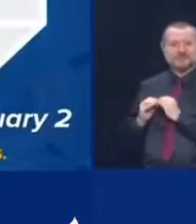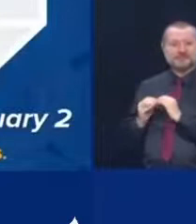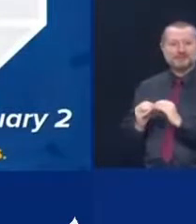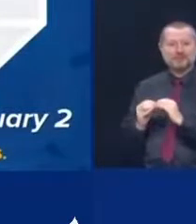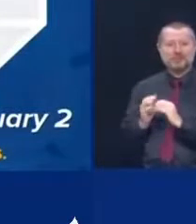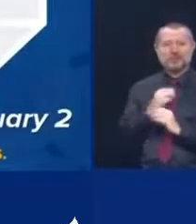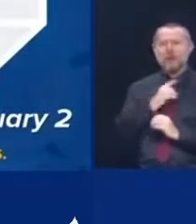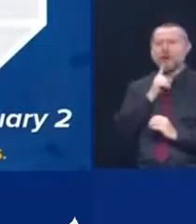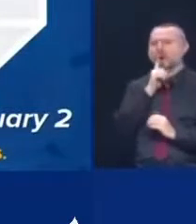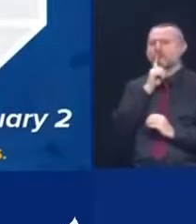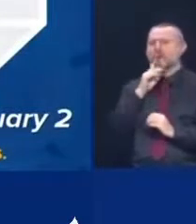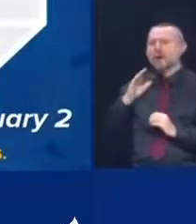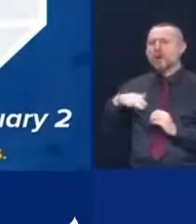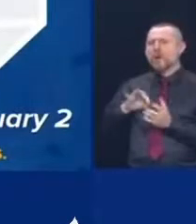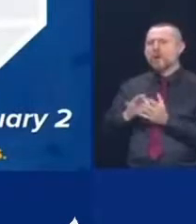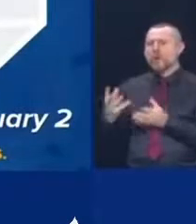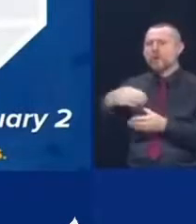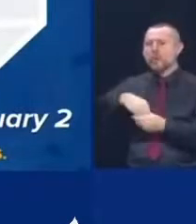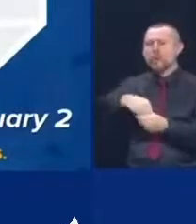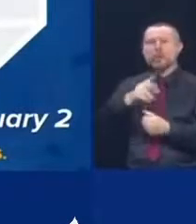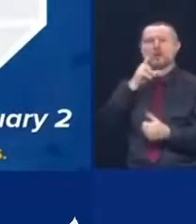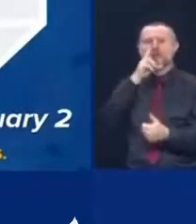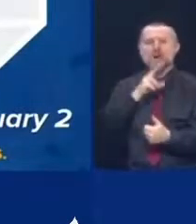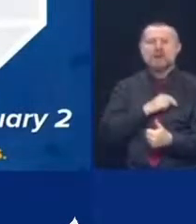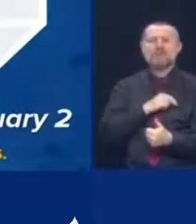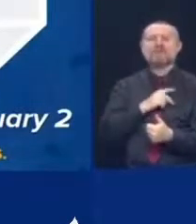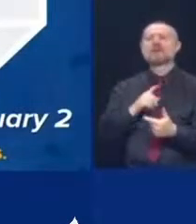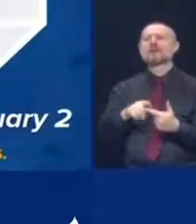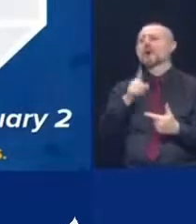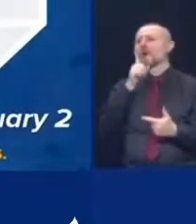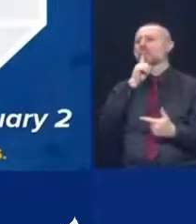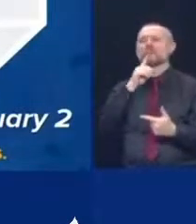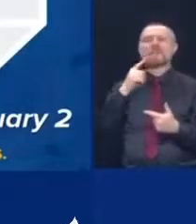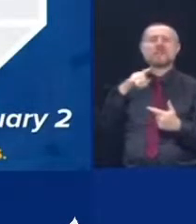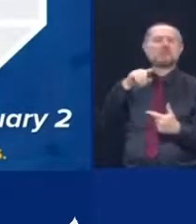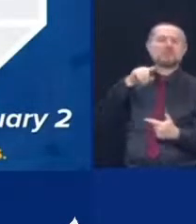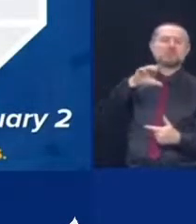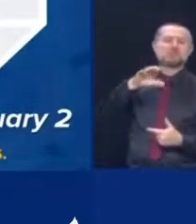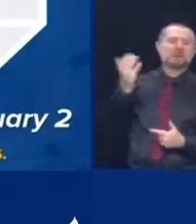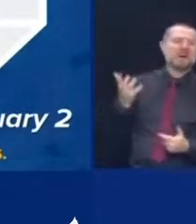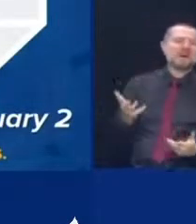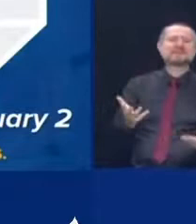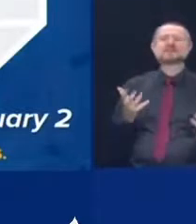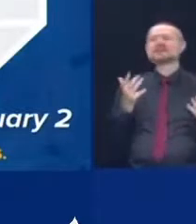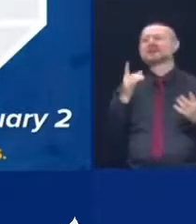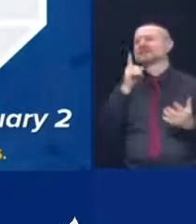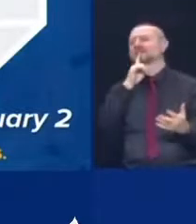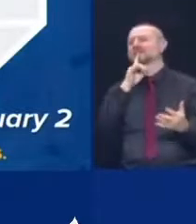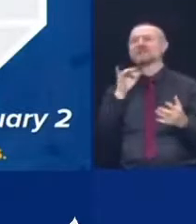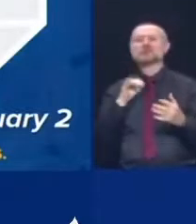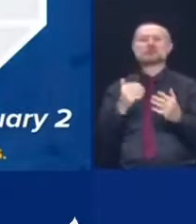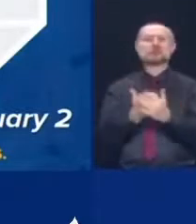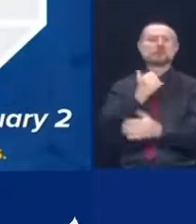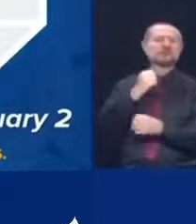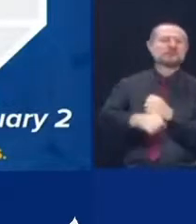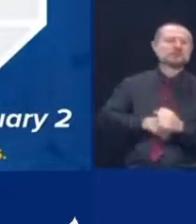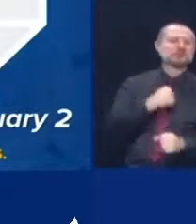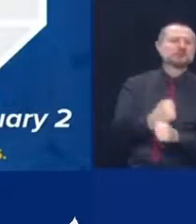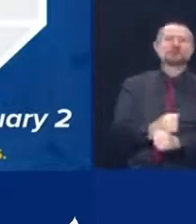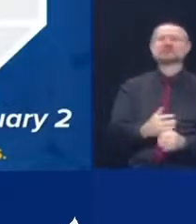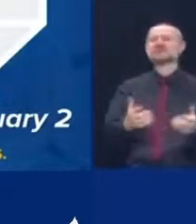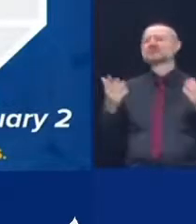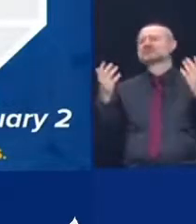That's before we go into 37 days of the highest socialization period of the